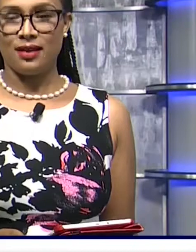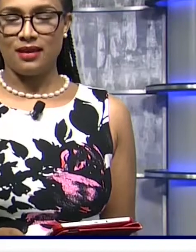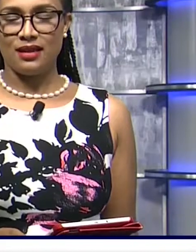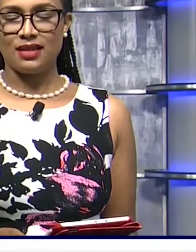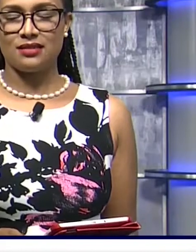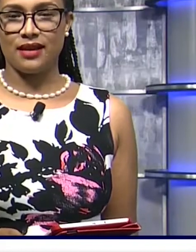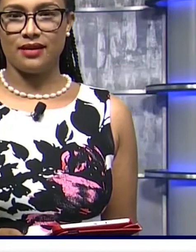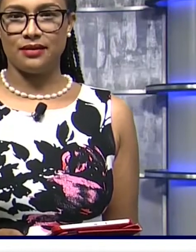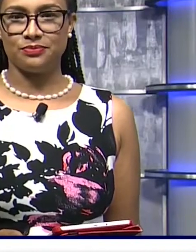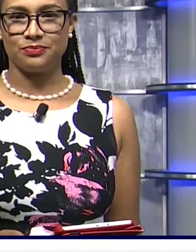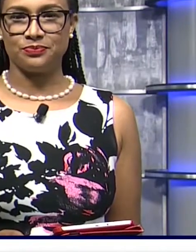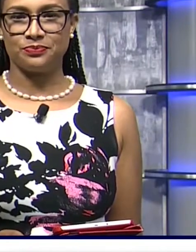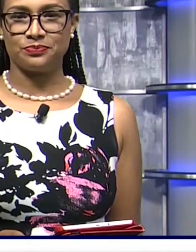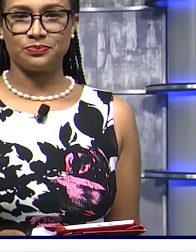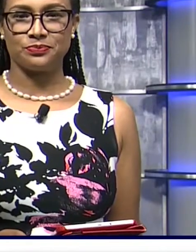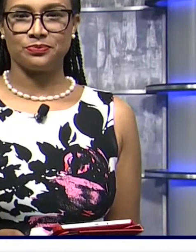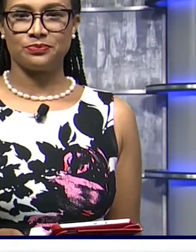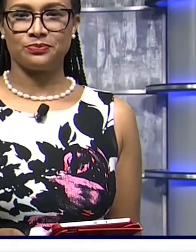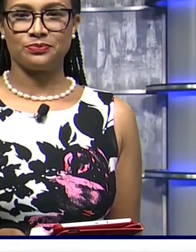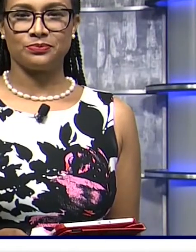Japan is extended.